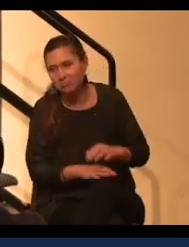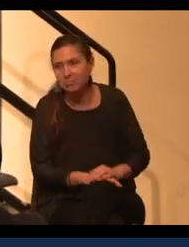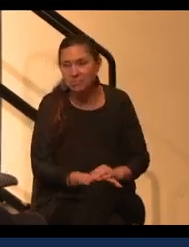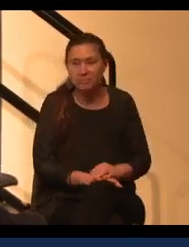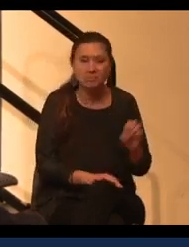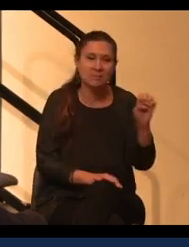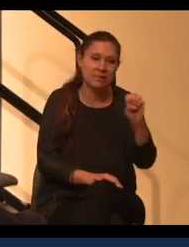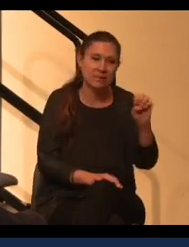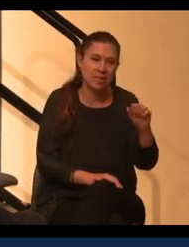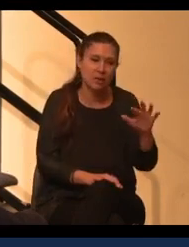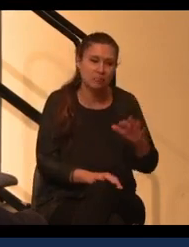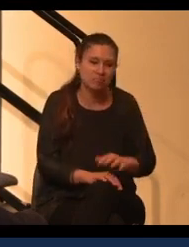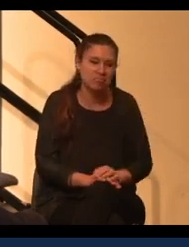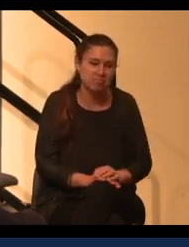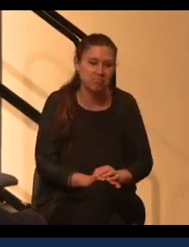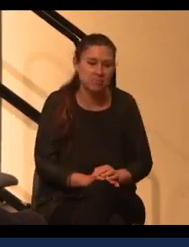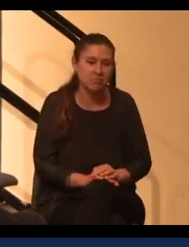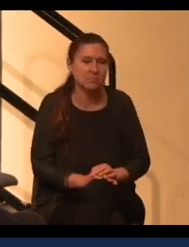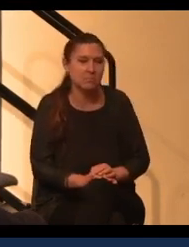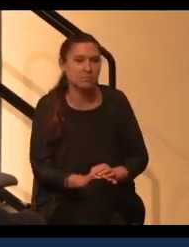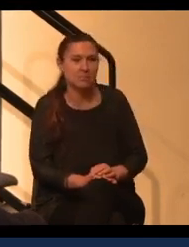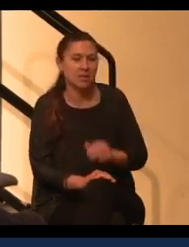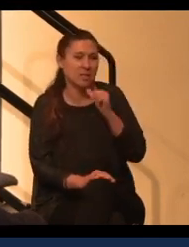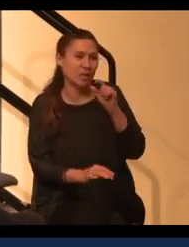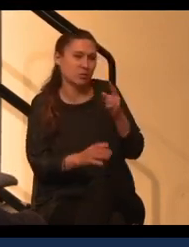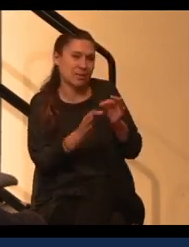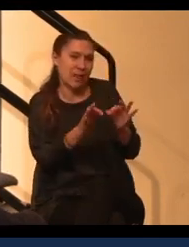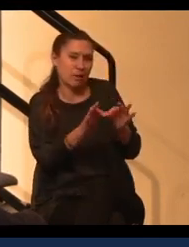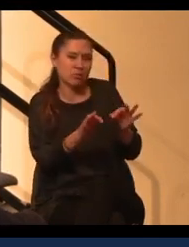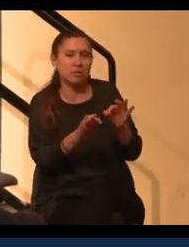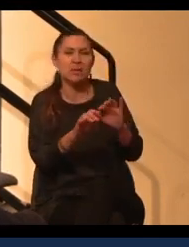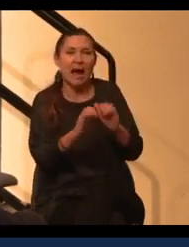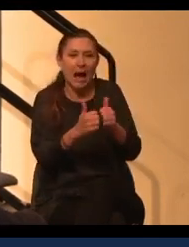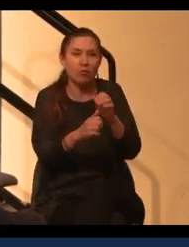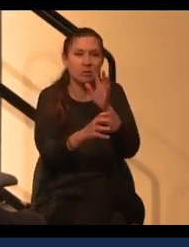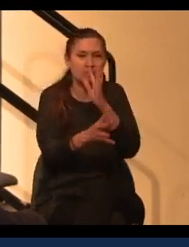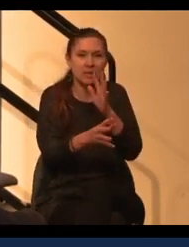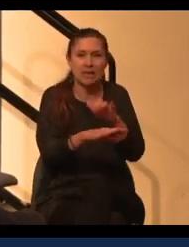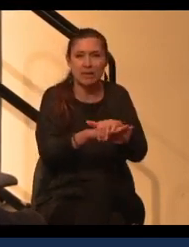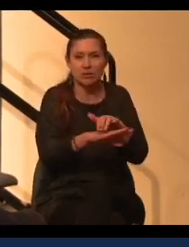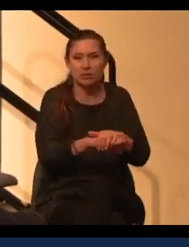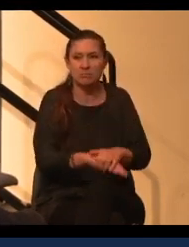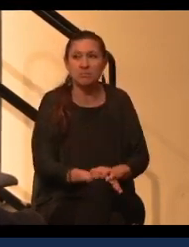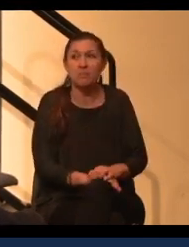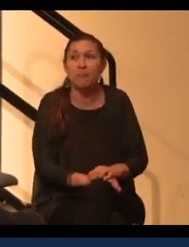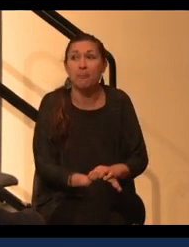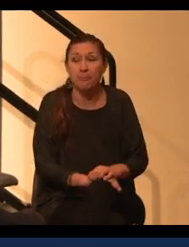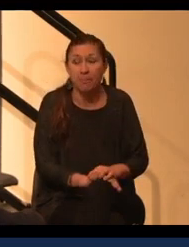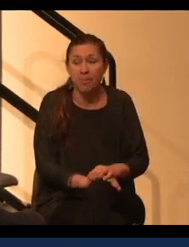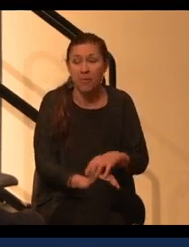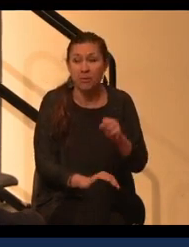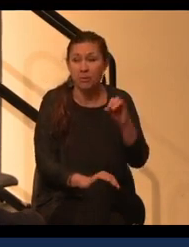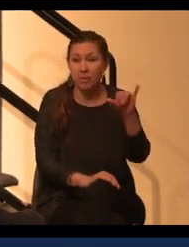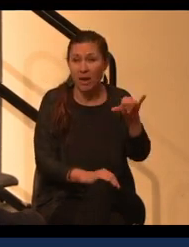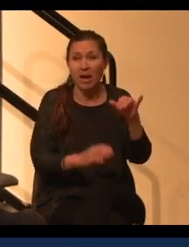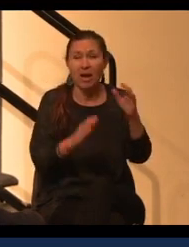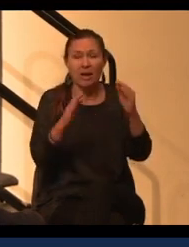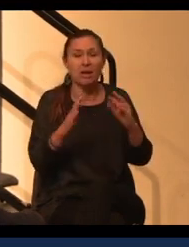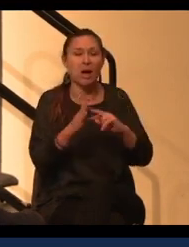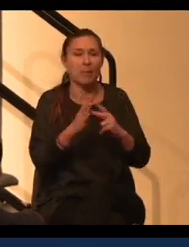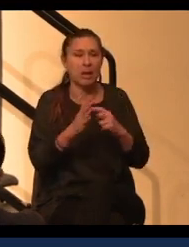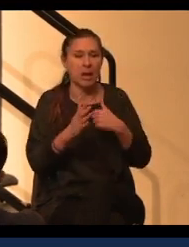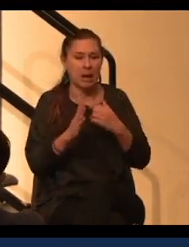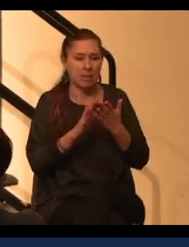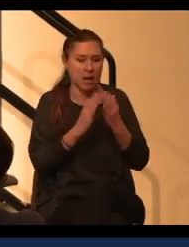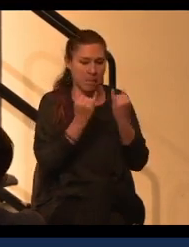Asian accents. So it's not just language. But of course, coming with that is social isolation. Among